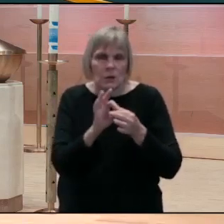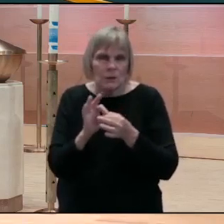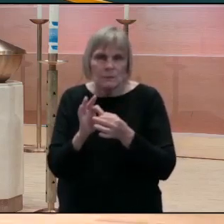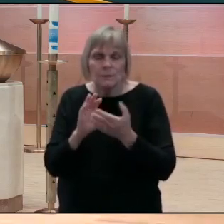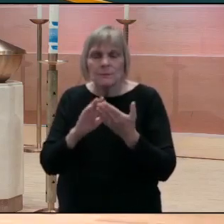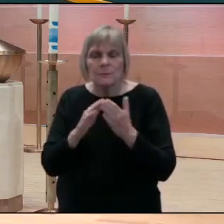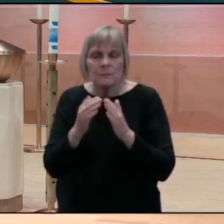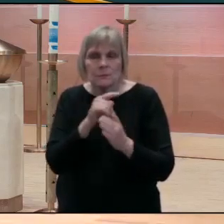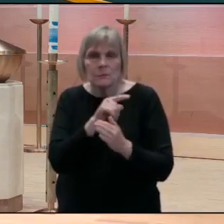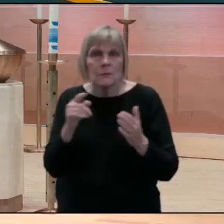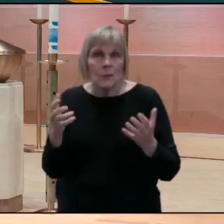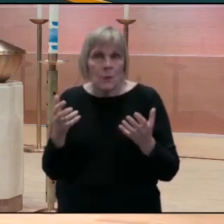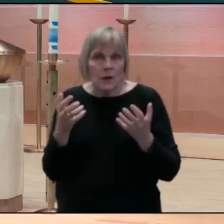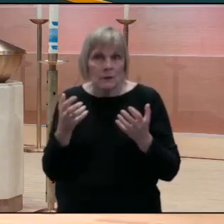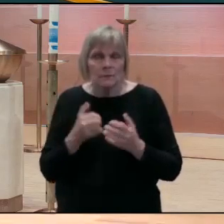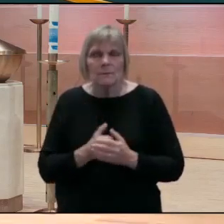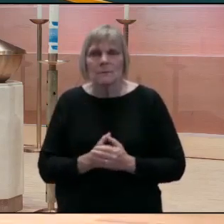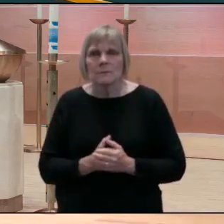that you're yearning for.